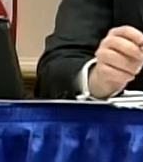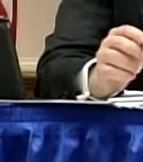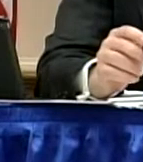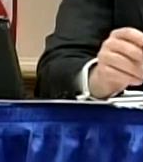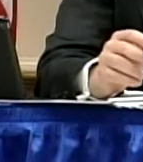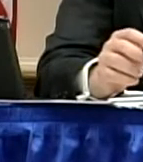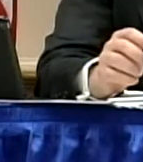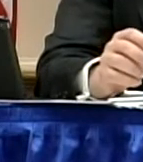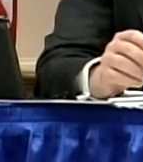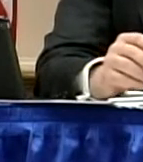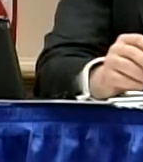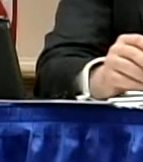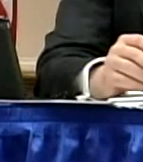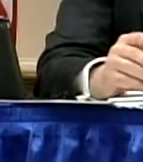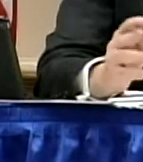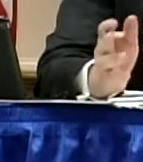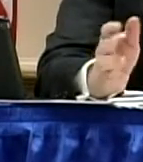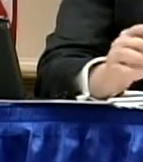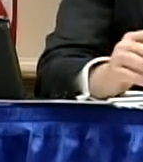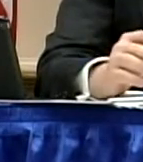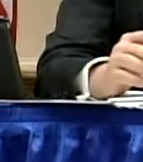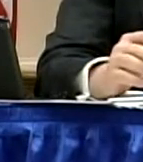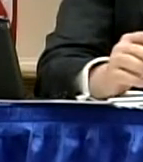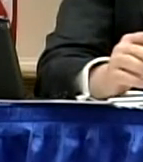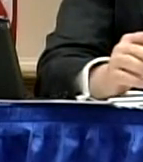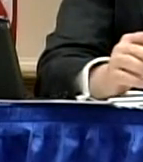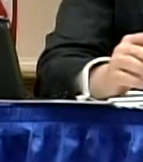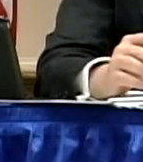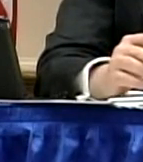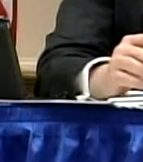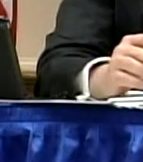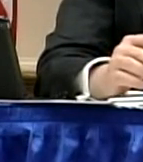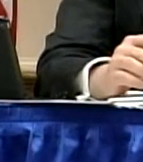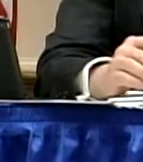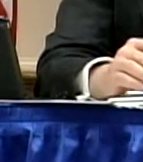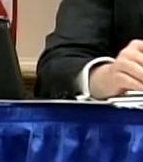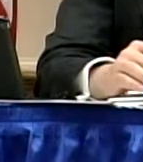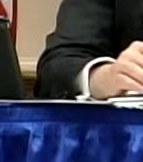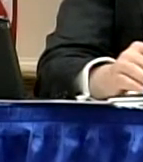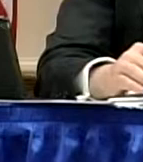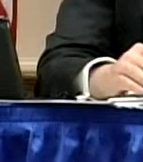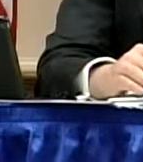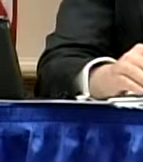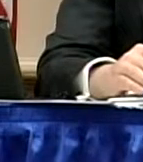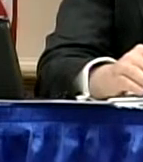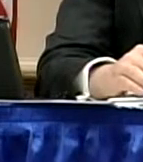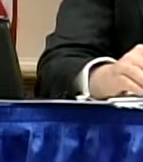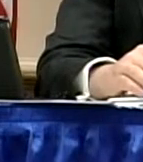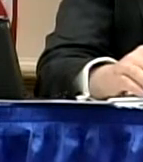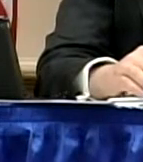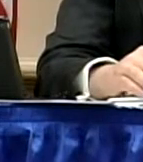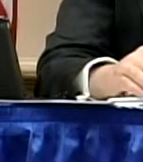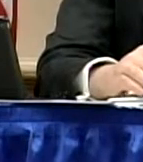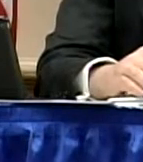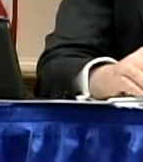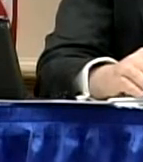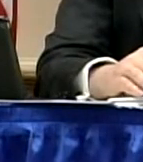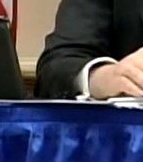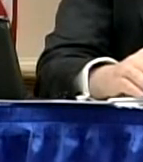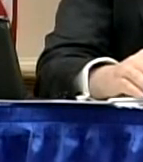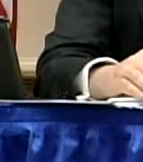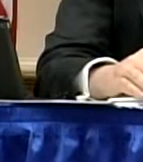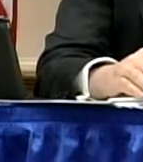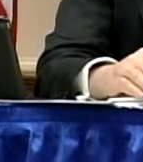meeting. Welcome. I thank all of you that are here in the audience, but I also want to thank the people that are at home or somewhere